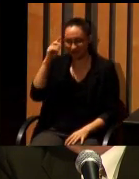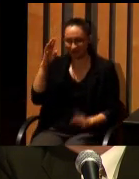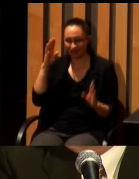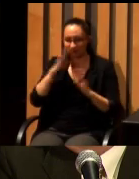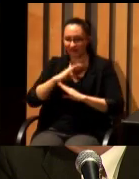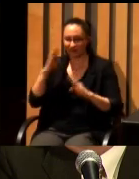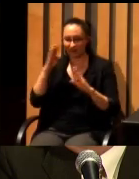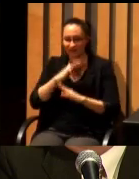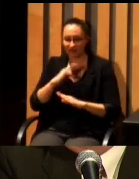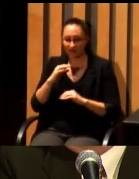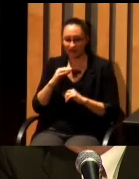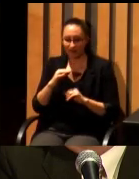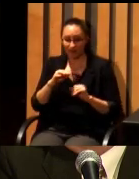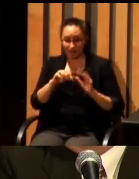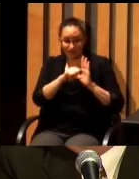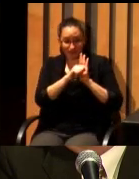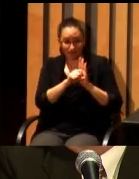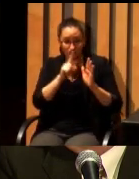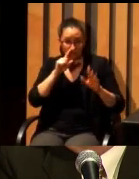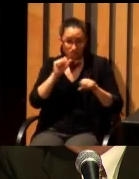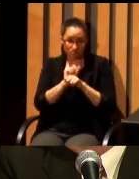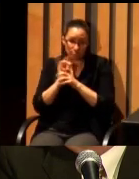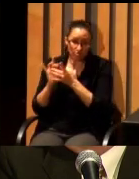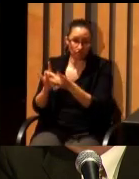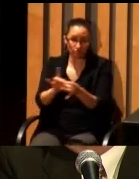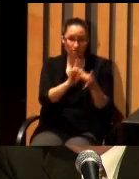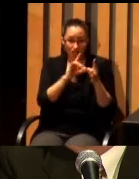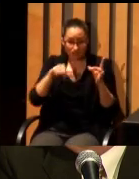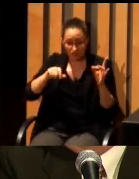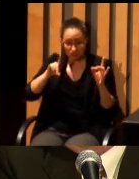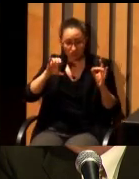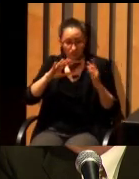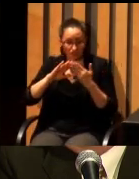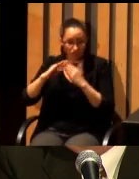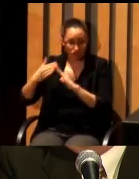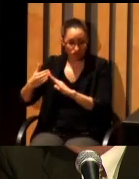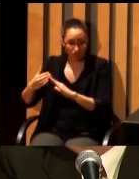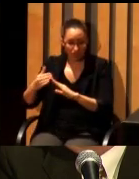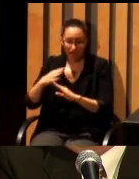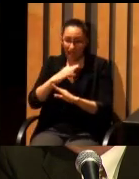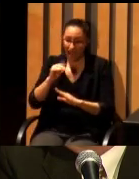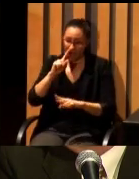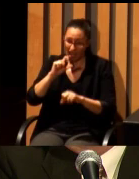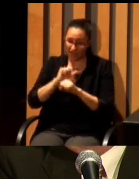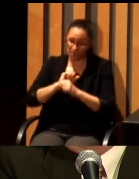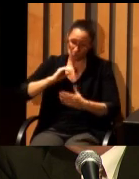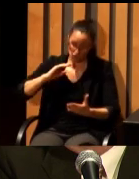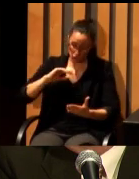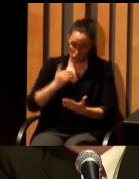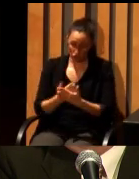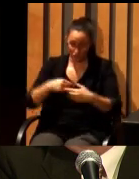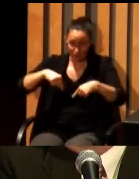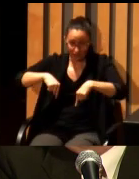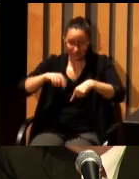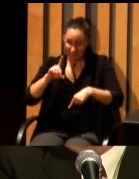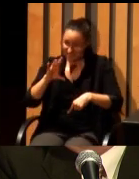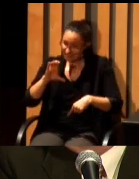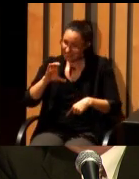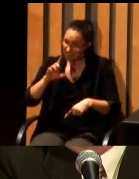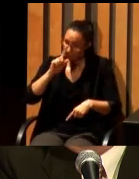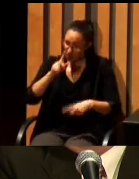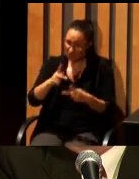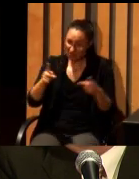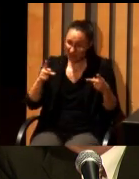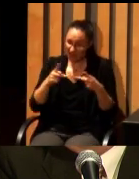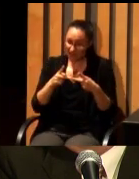strongest unifying symbol of the Washington, D.C. community and the most tangible proof that this is a real place is